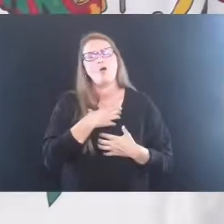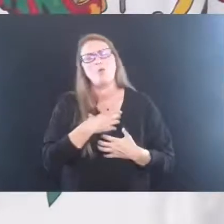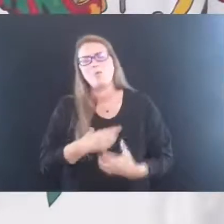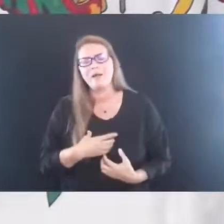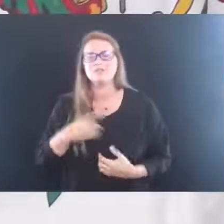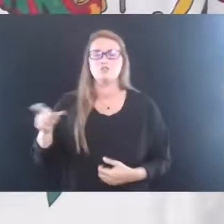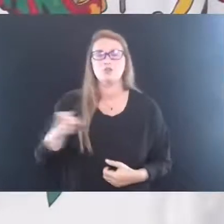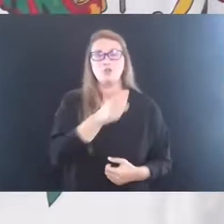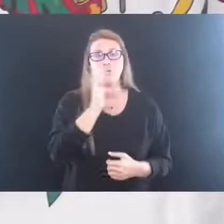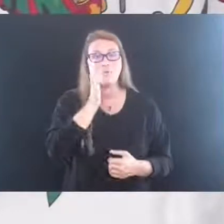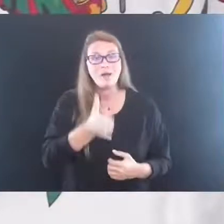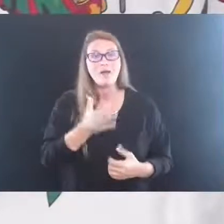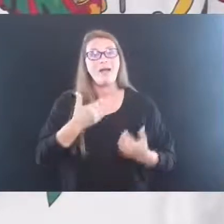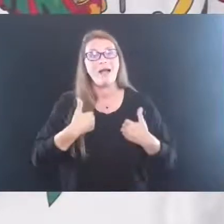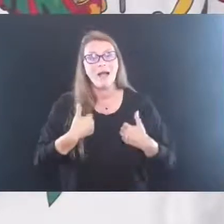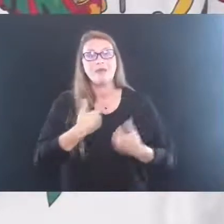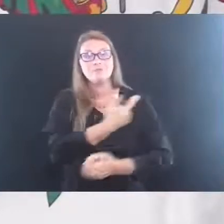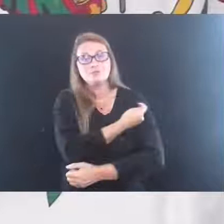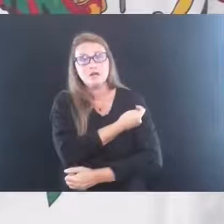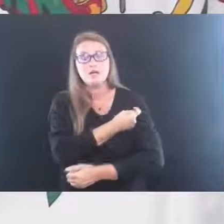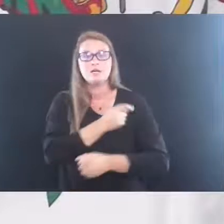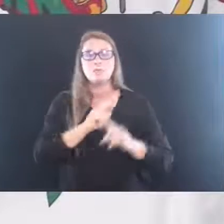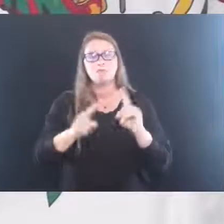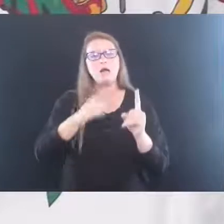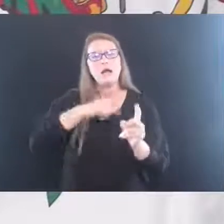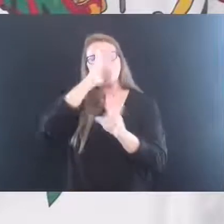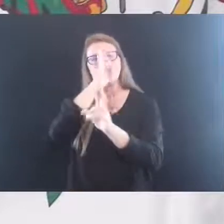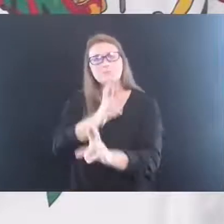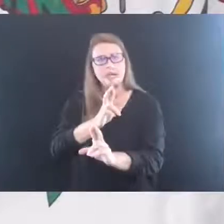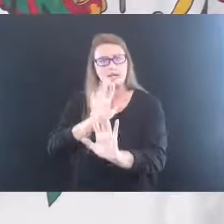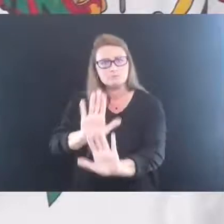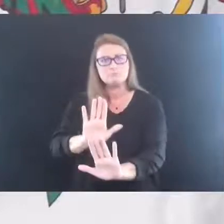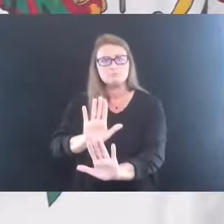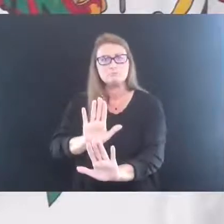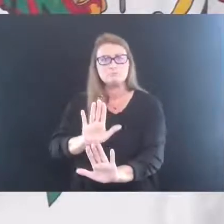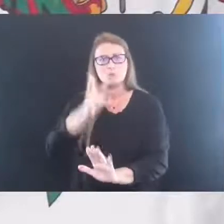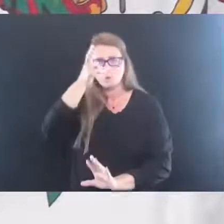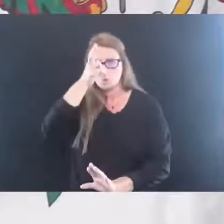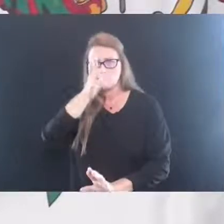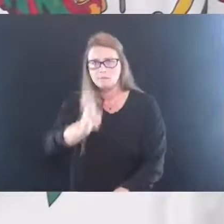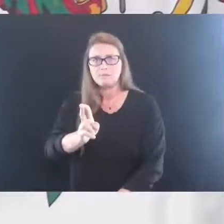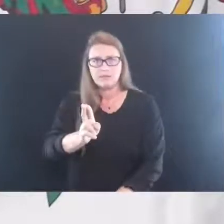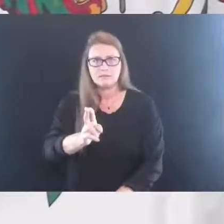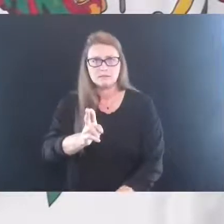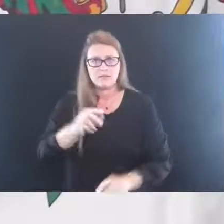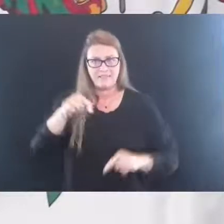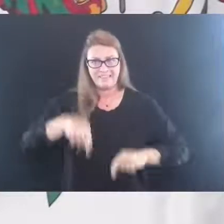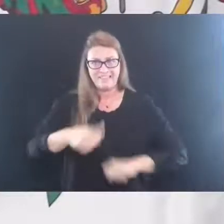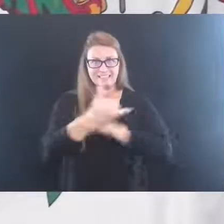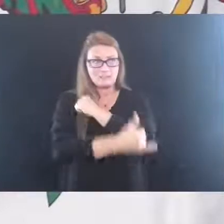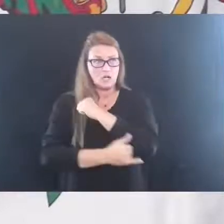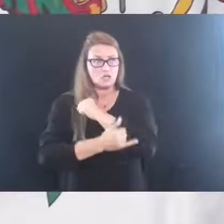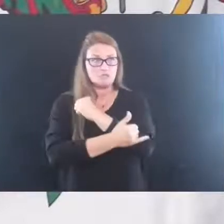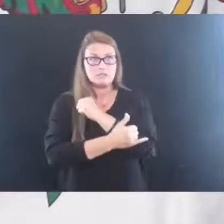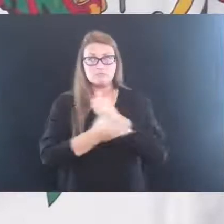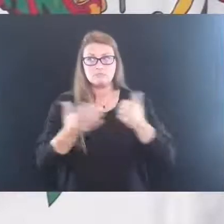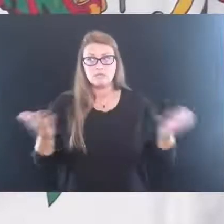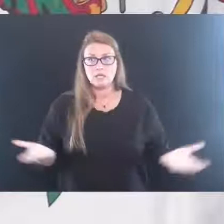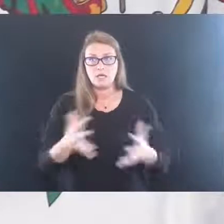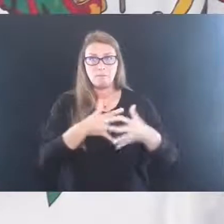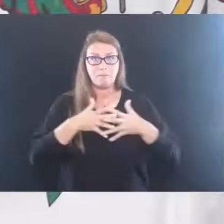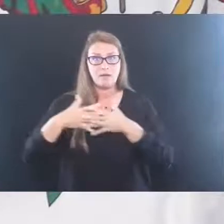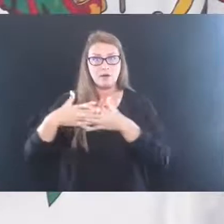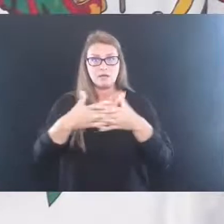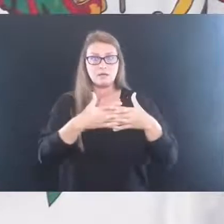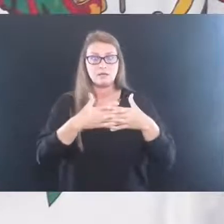would, but at the same time, we want to be respectful, do we not? In this country, everyone in this